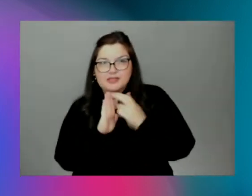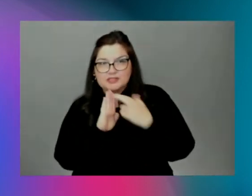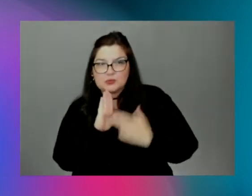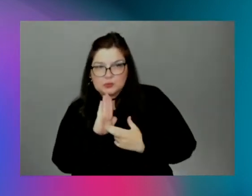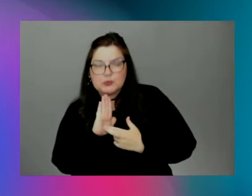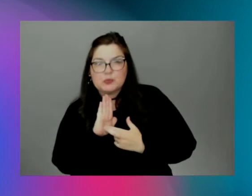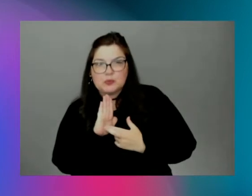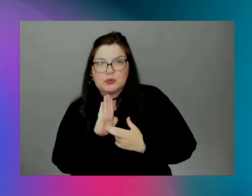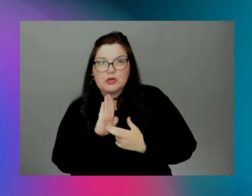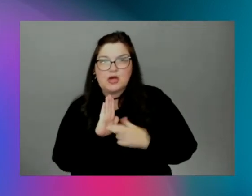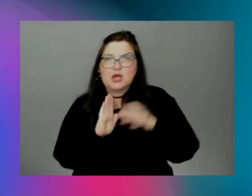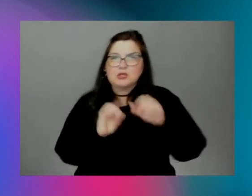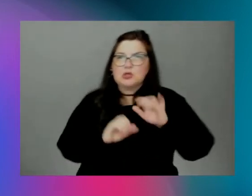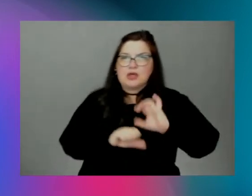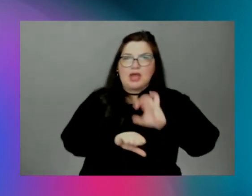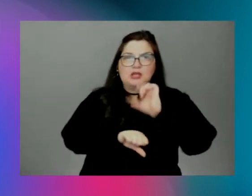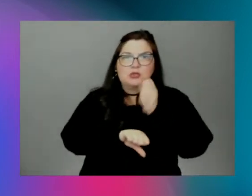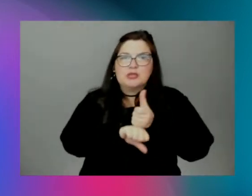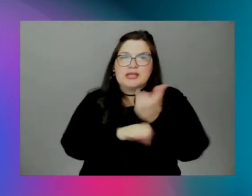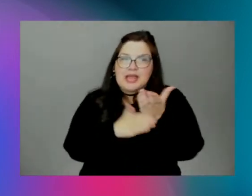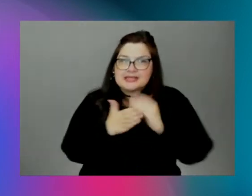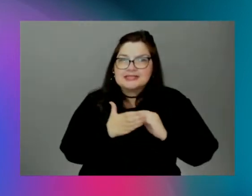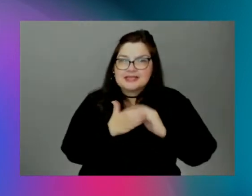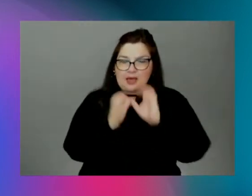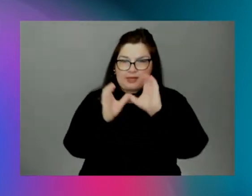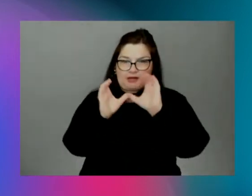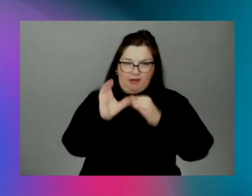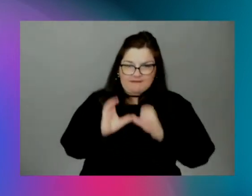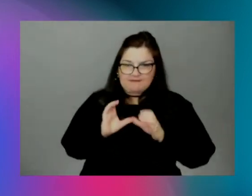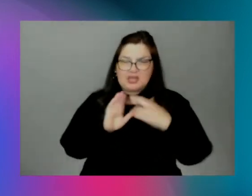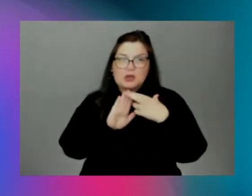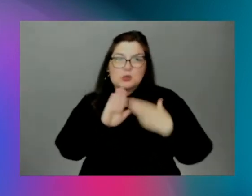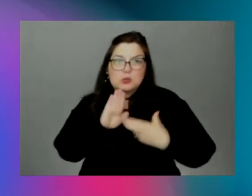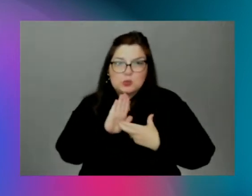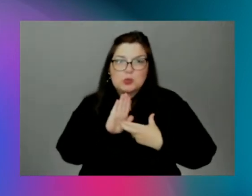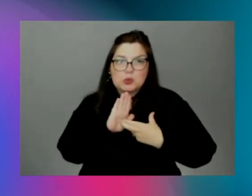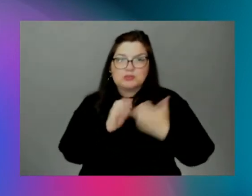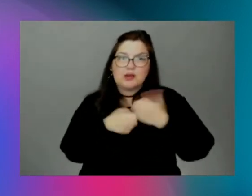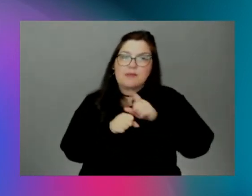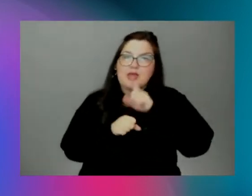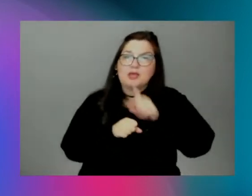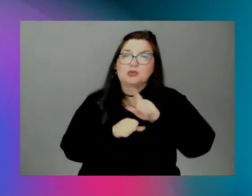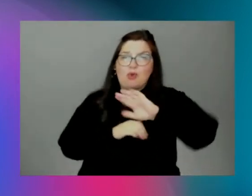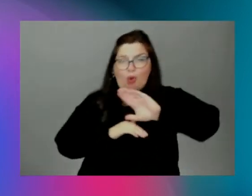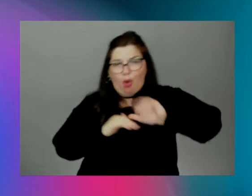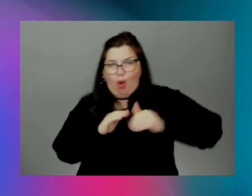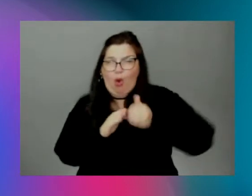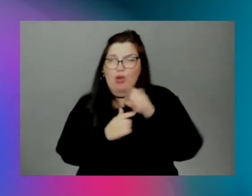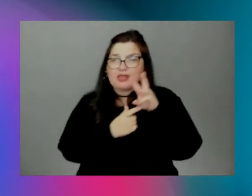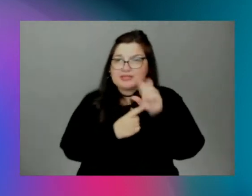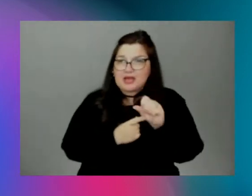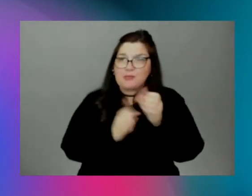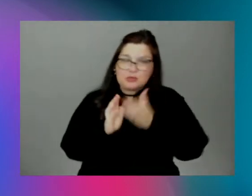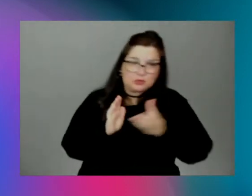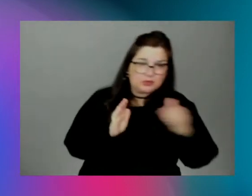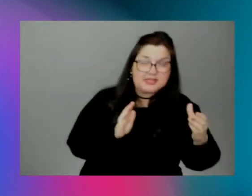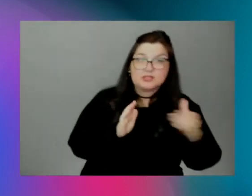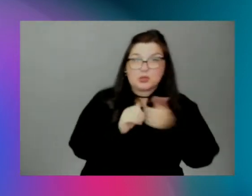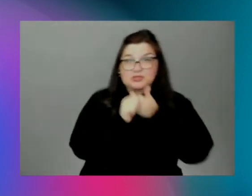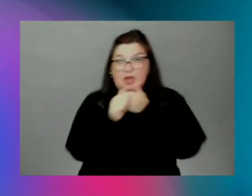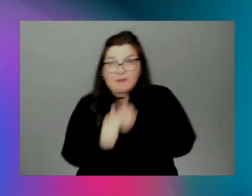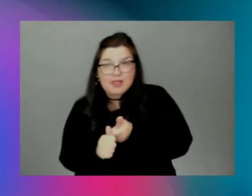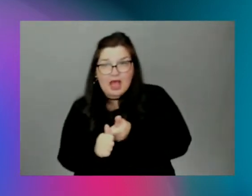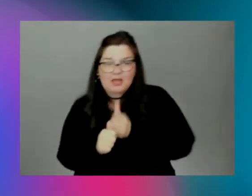can create some config rules so that your all AWS resources, whether they are compliant or non-compliant. Another thing,